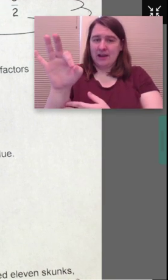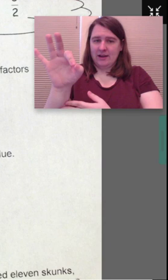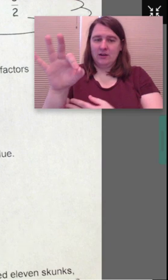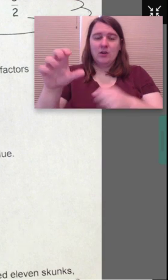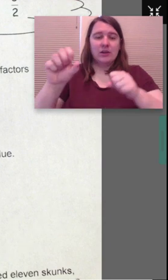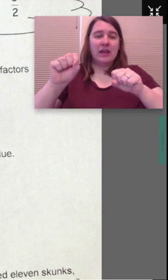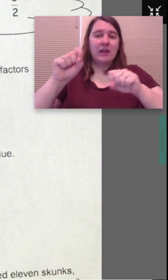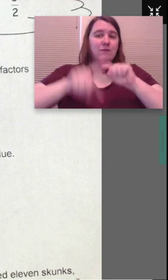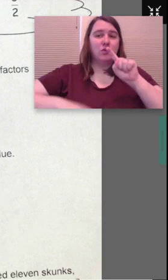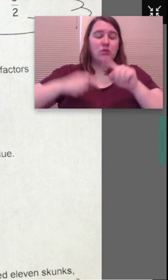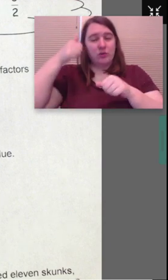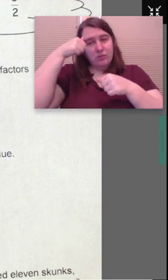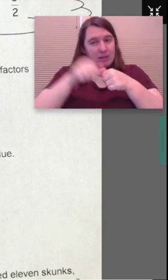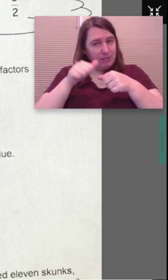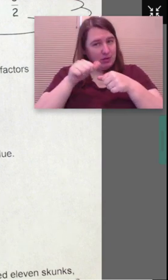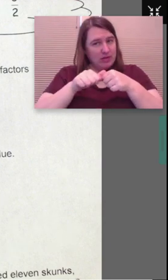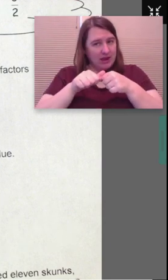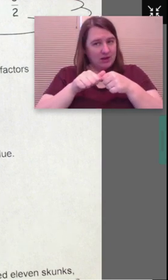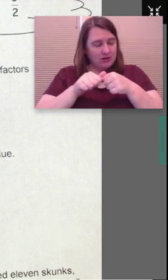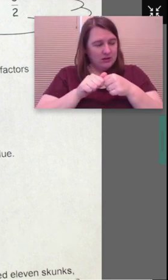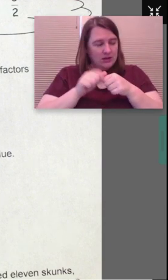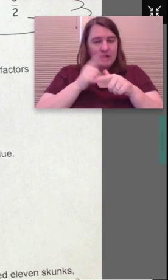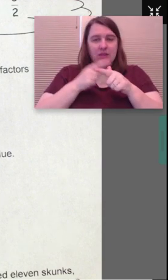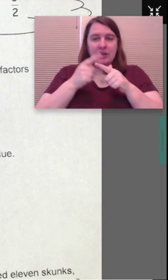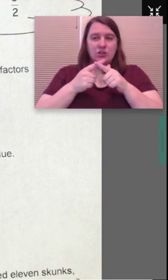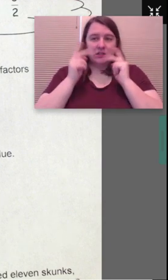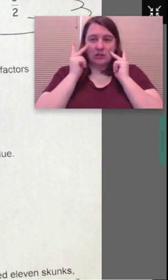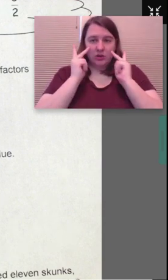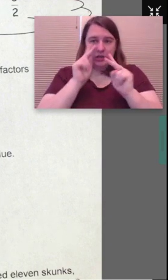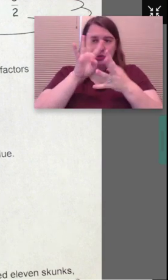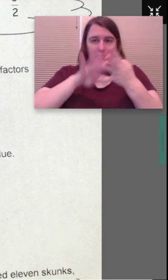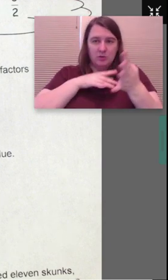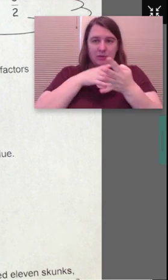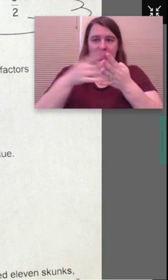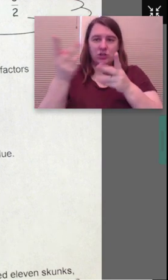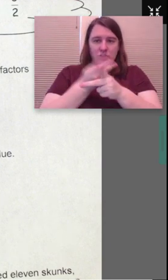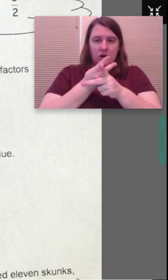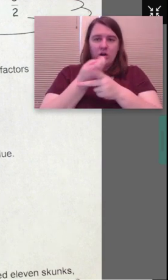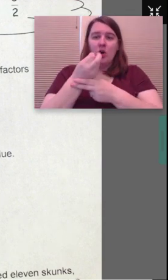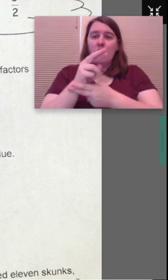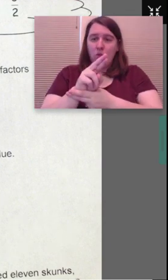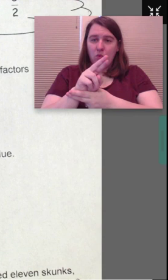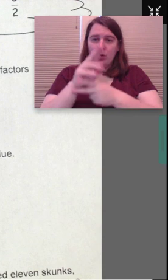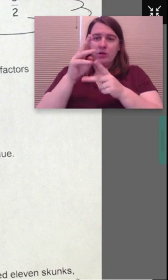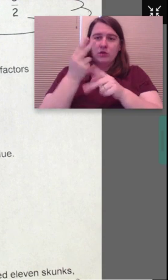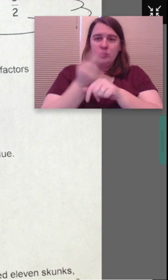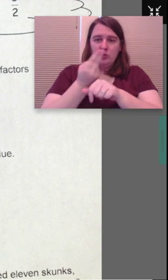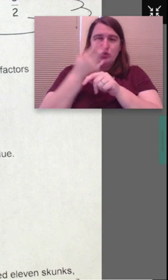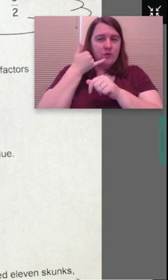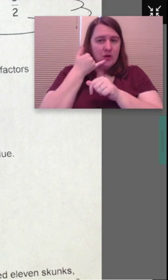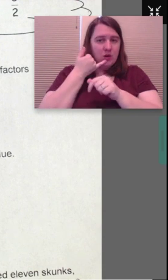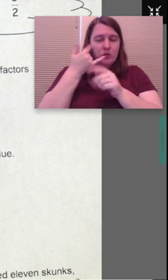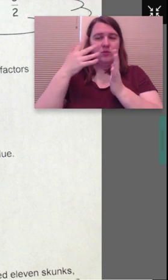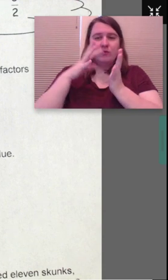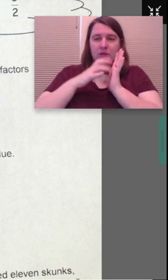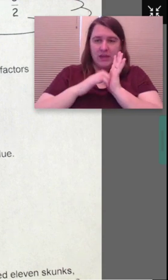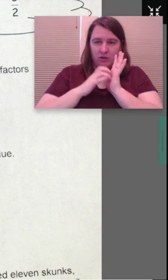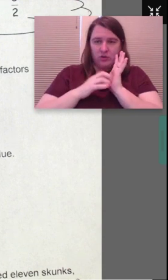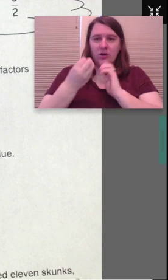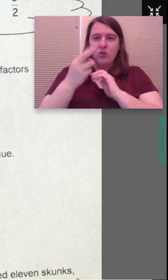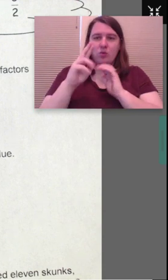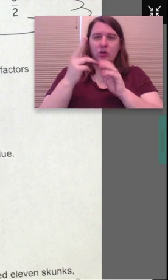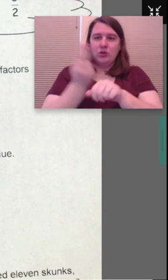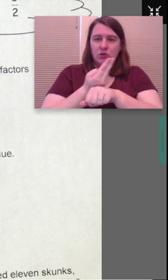equals 9. Okay, if you couldn't remember that, then just look at your multiplication chart, or use your phone